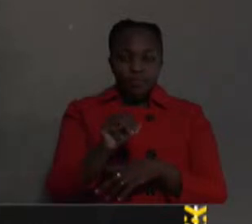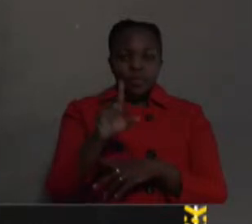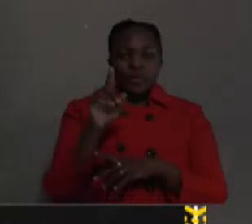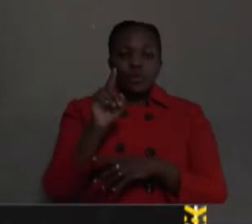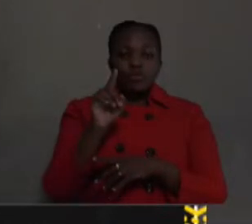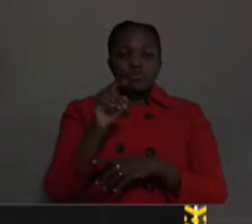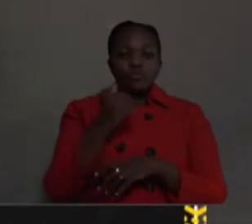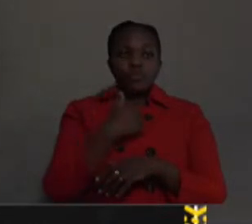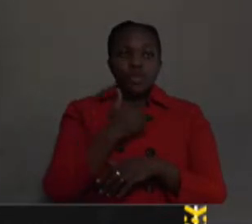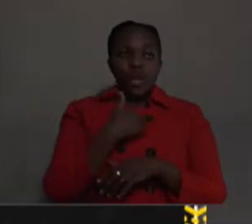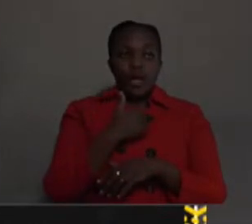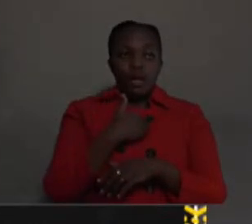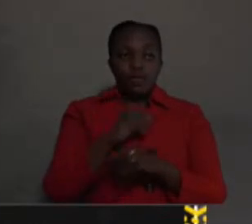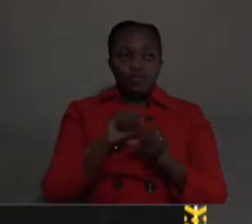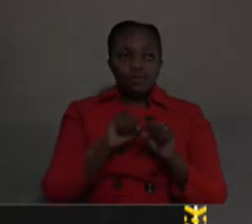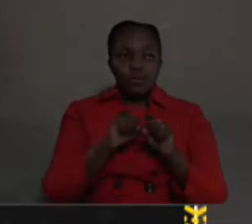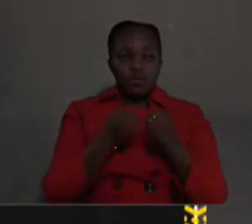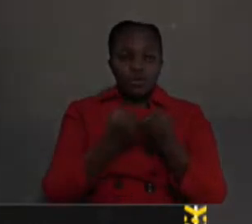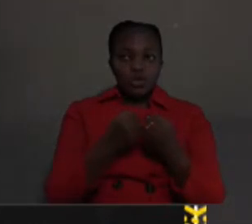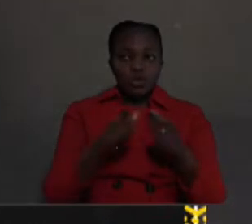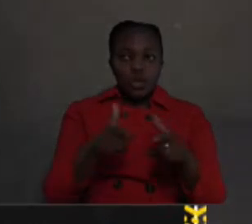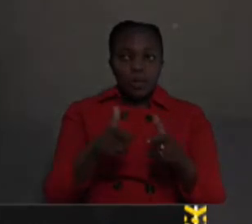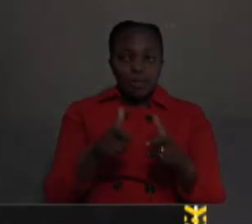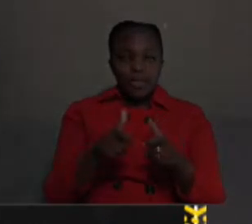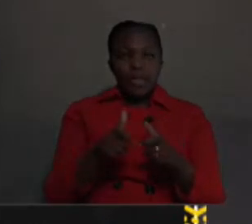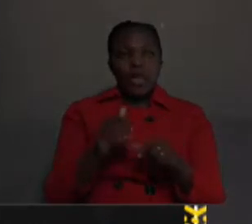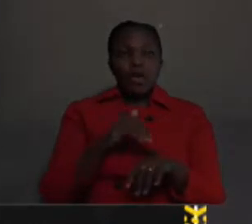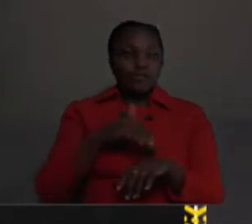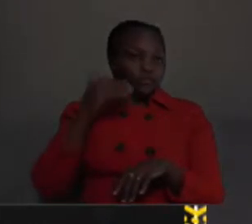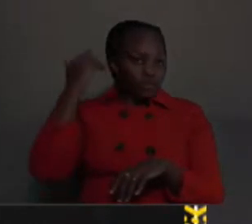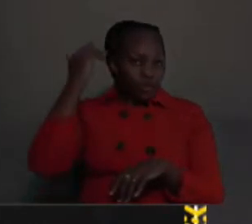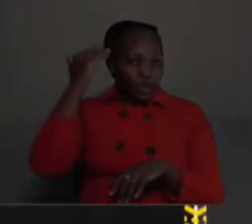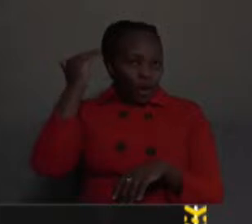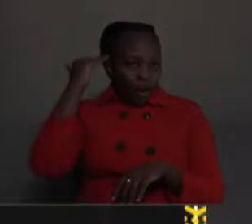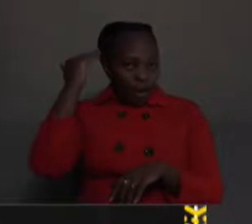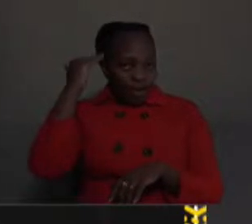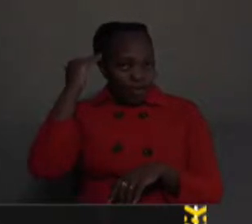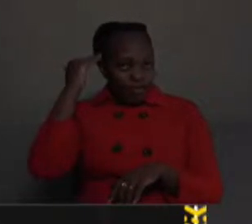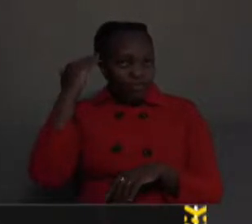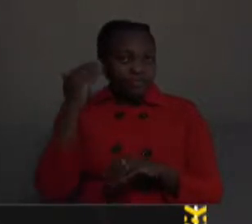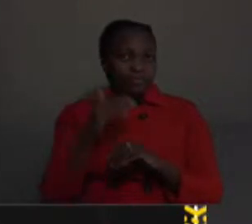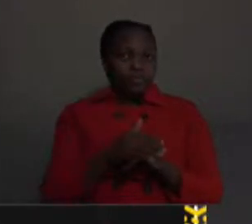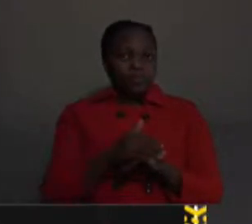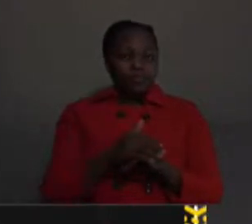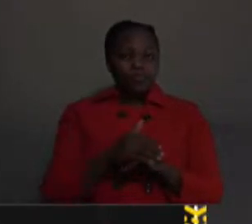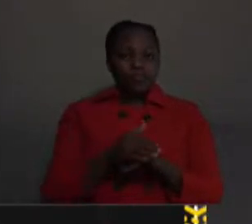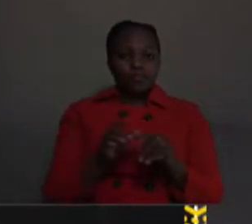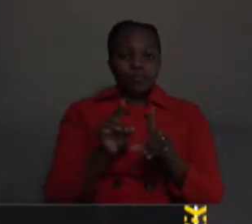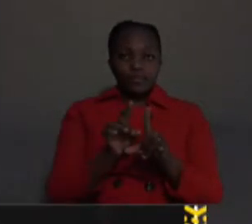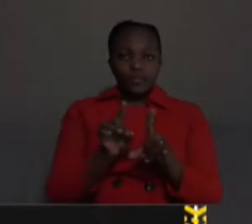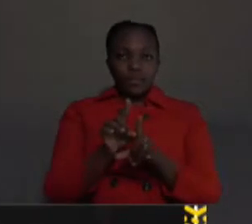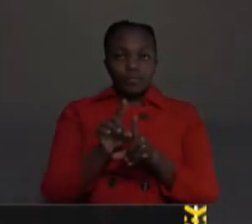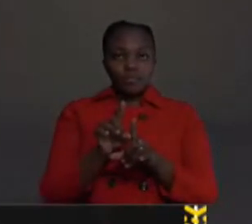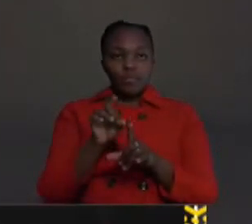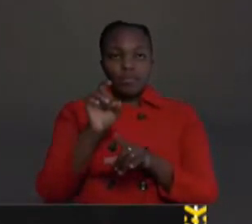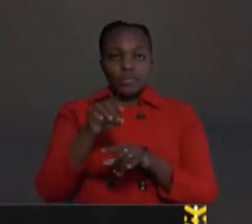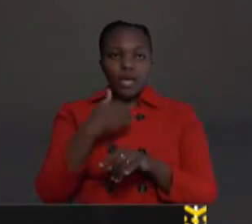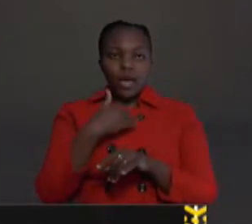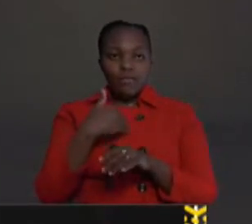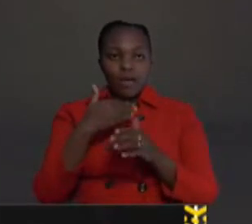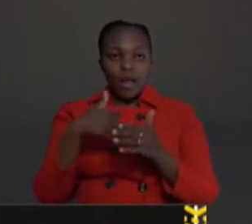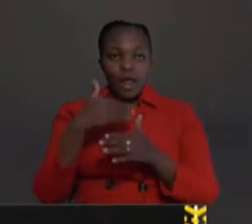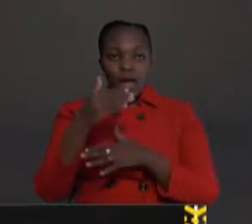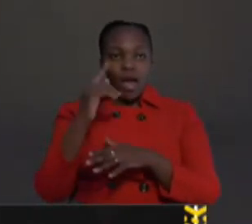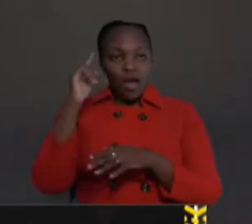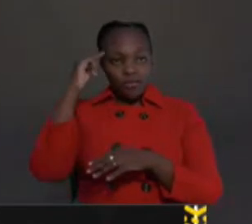media marketing at the back of your head. You should have TikTok at the back of your head whilst creating the content. It shouldn't be an afterthought that, yeah,